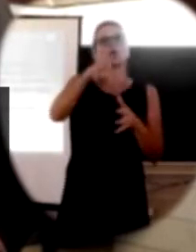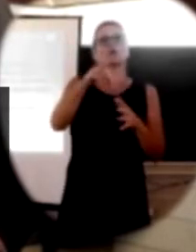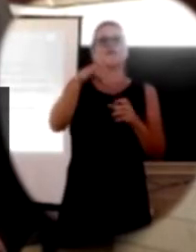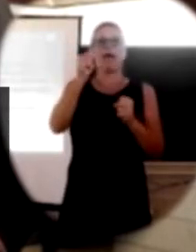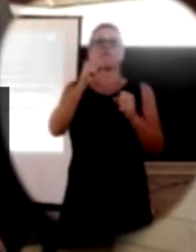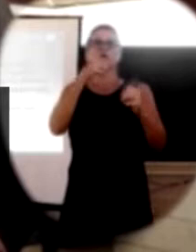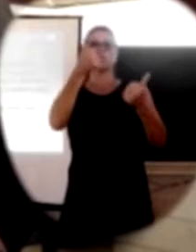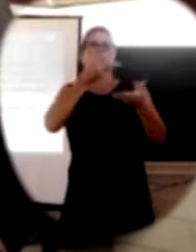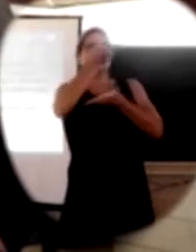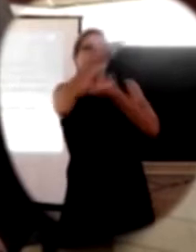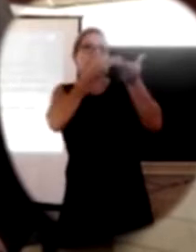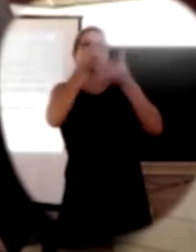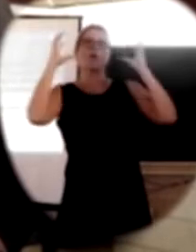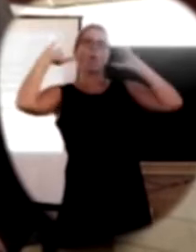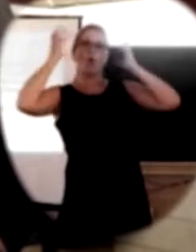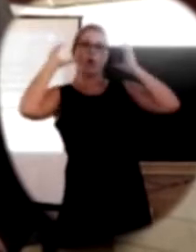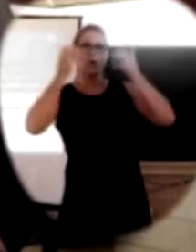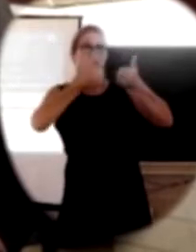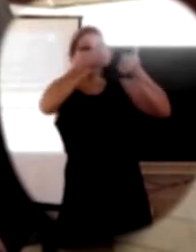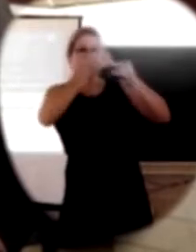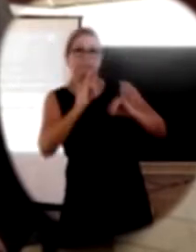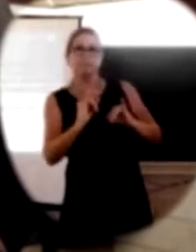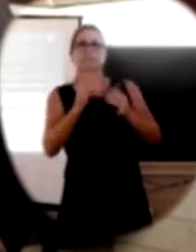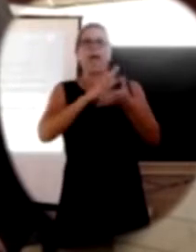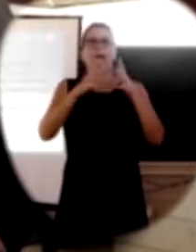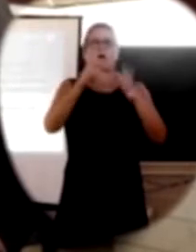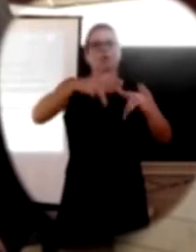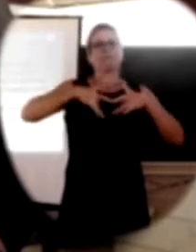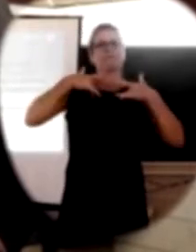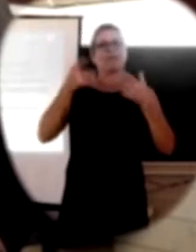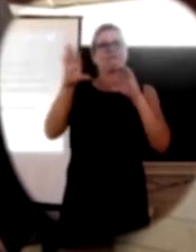with the audiologist and how that has impacted on you. So